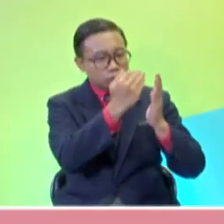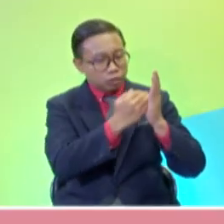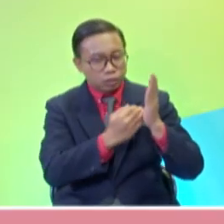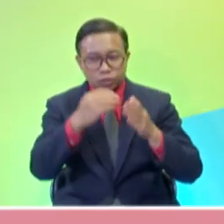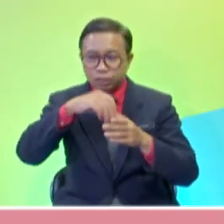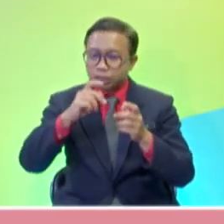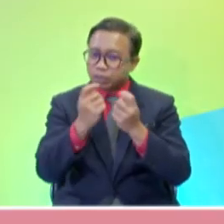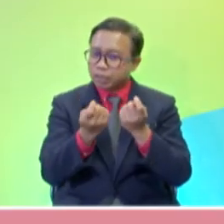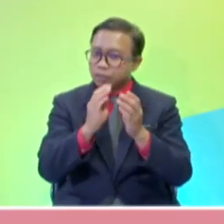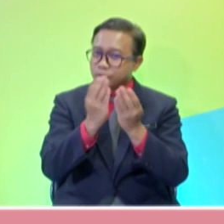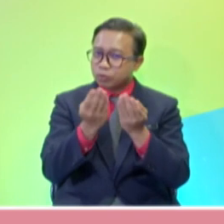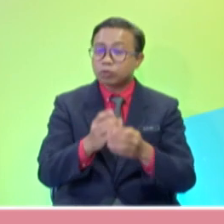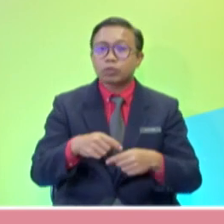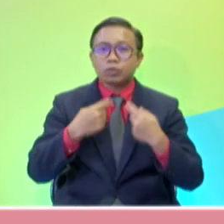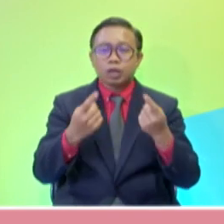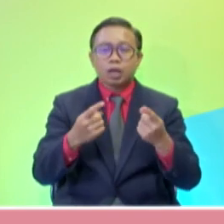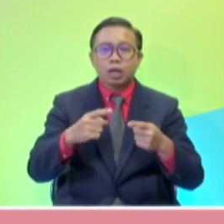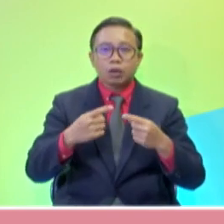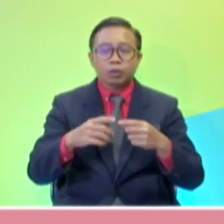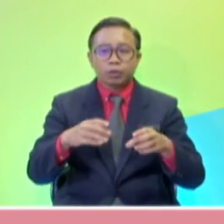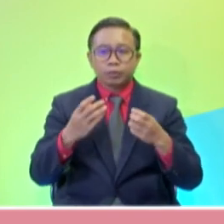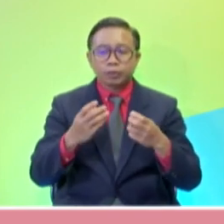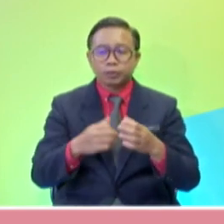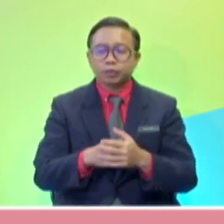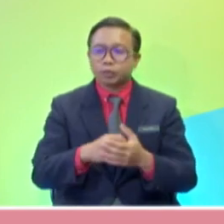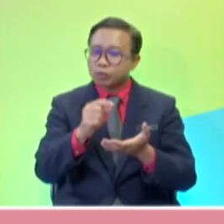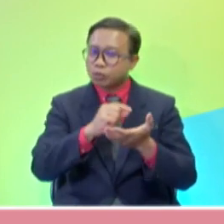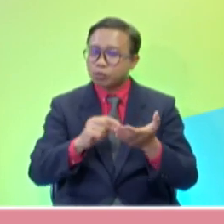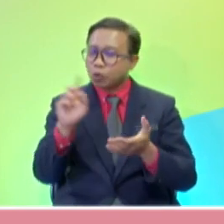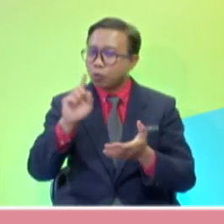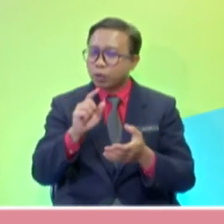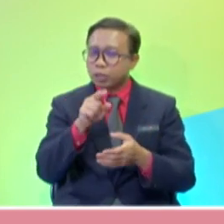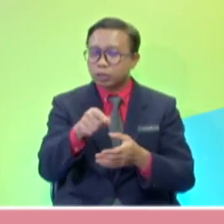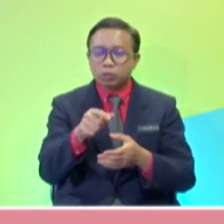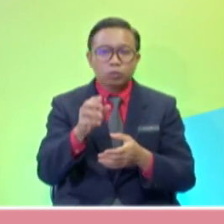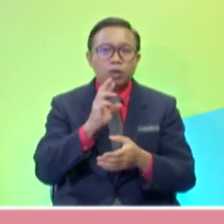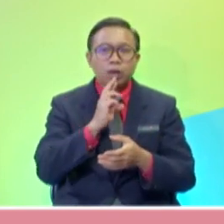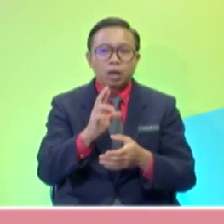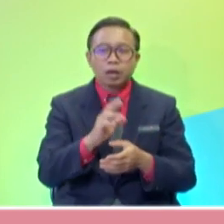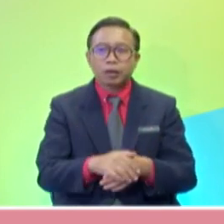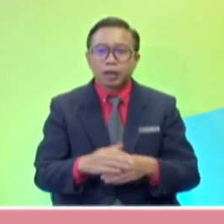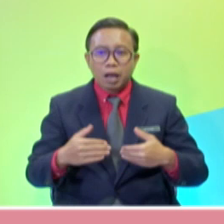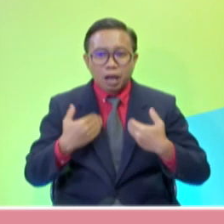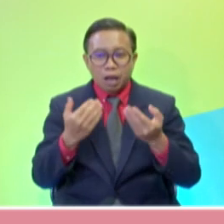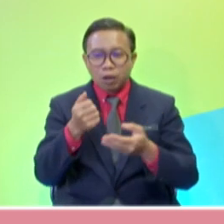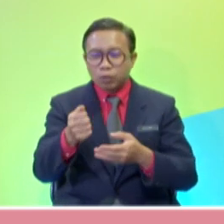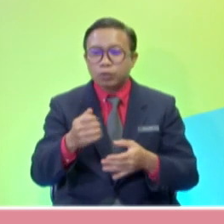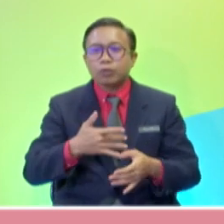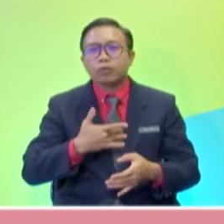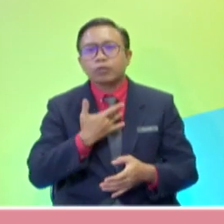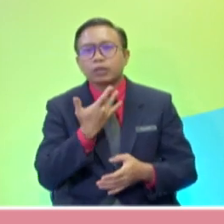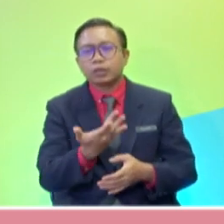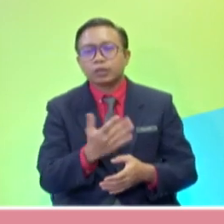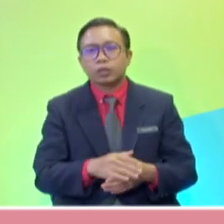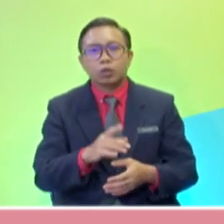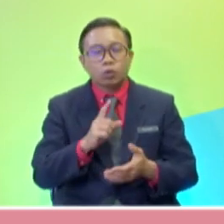textbook, you are going to make notes about where you are, how you feel,